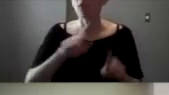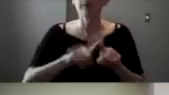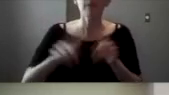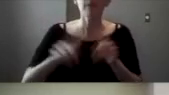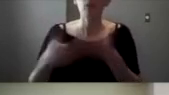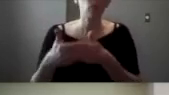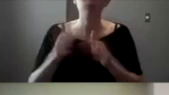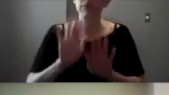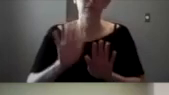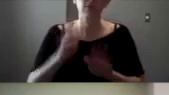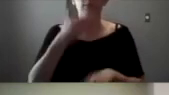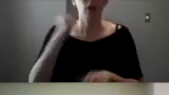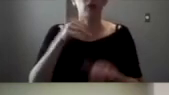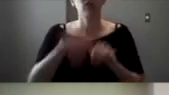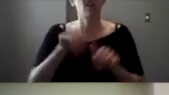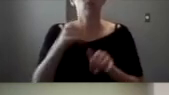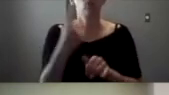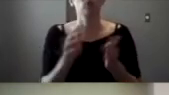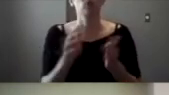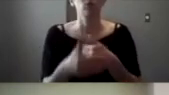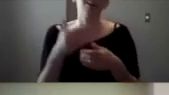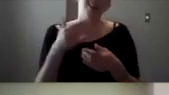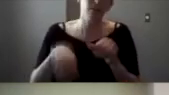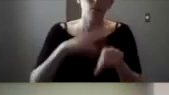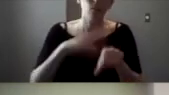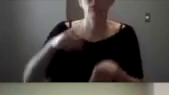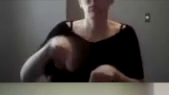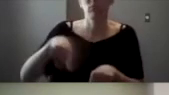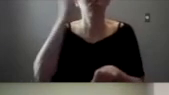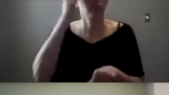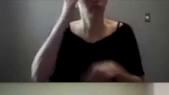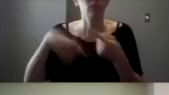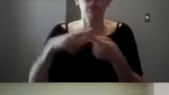know about monitoring your PPE supply. Next slide.